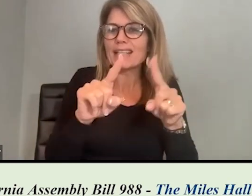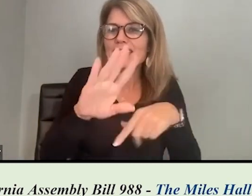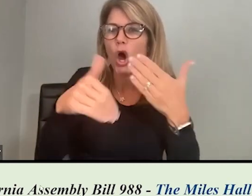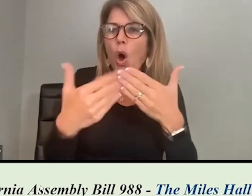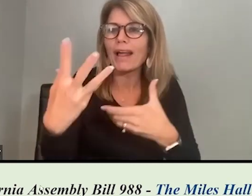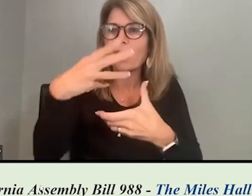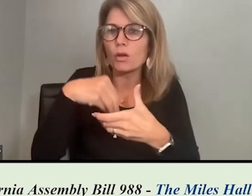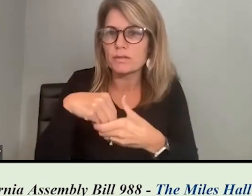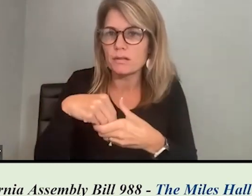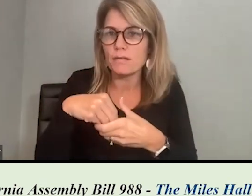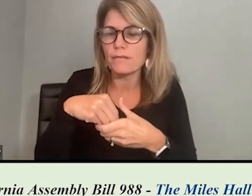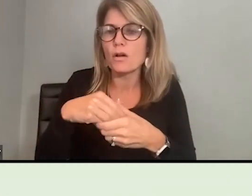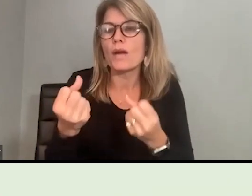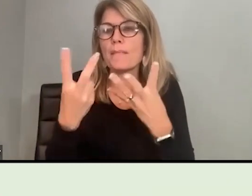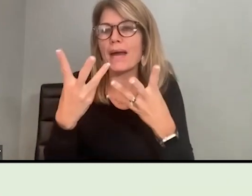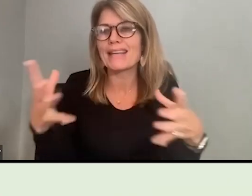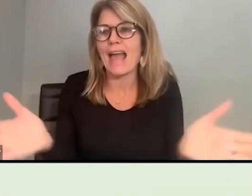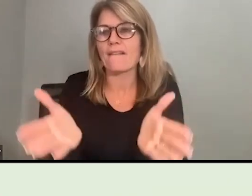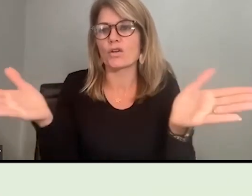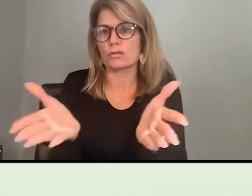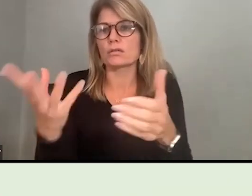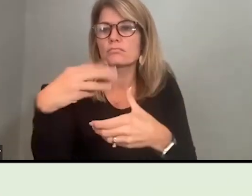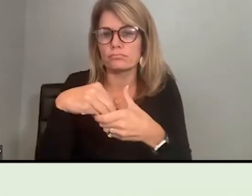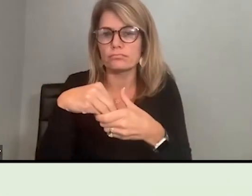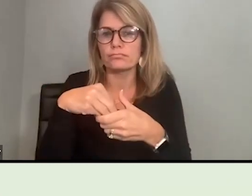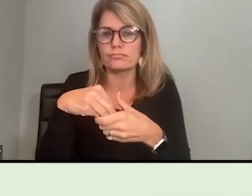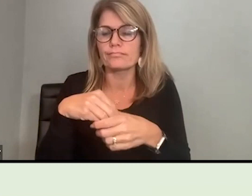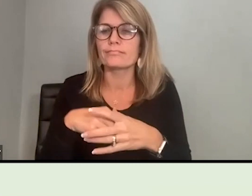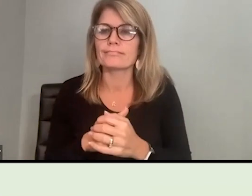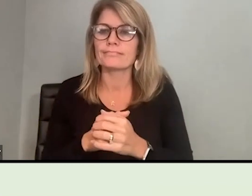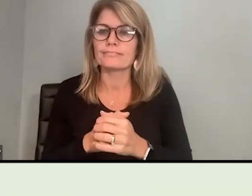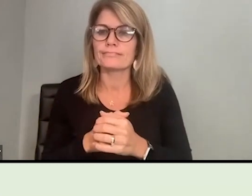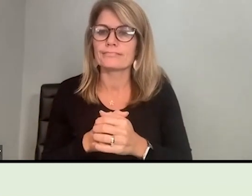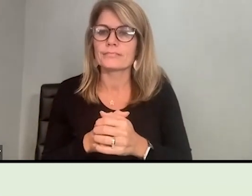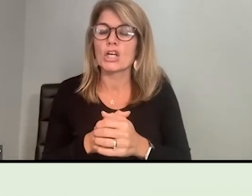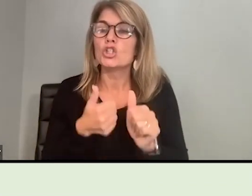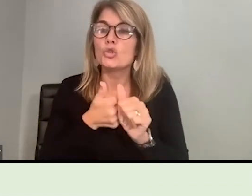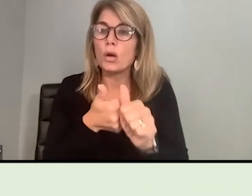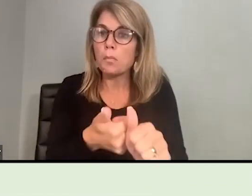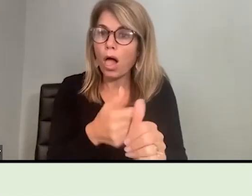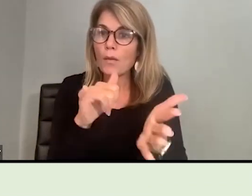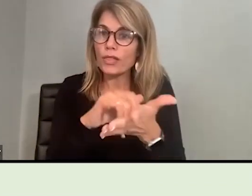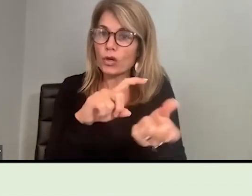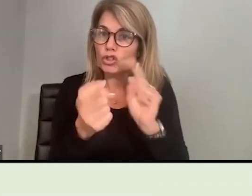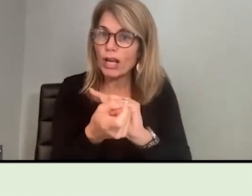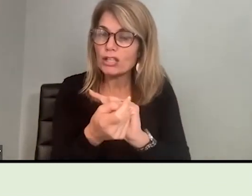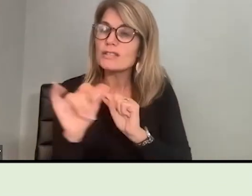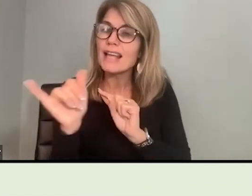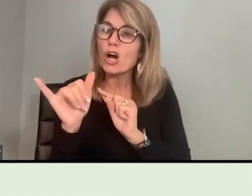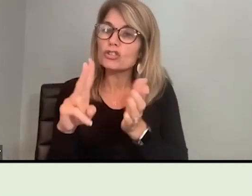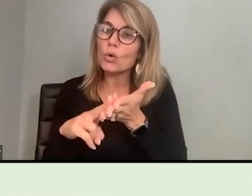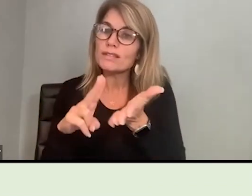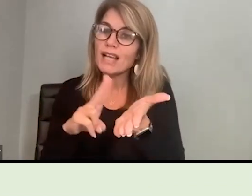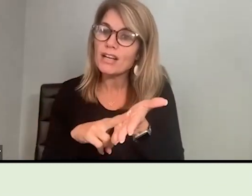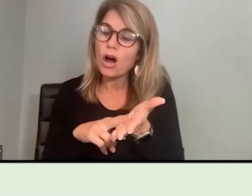through multiple efforts that they've seen. In addition to comply with these changes, they actually sign on to taking